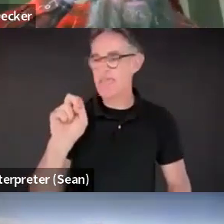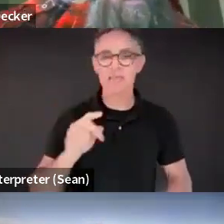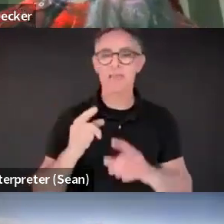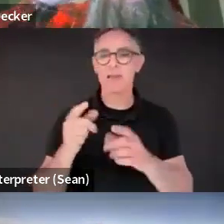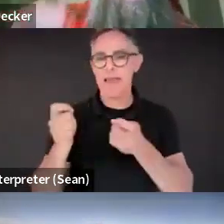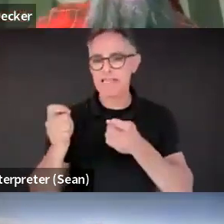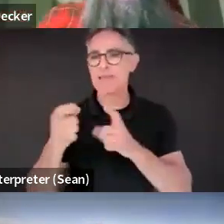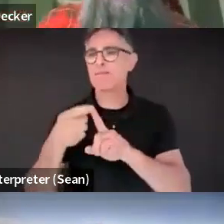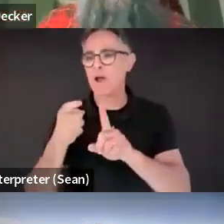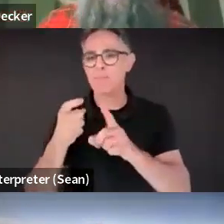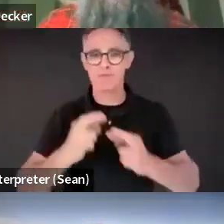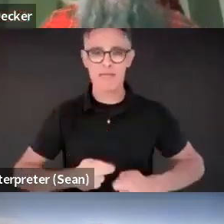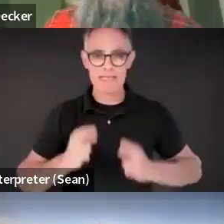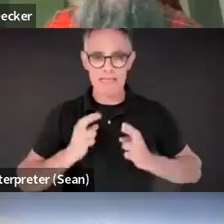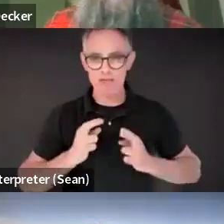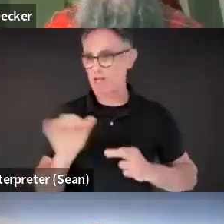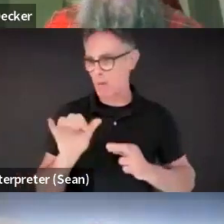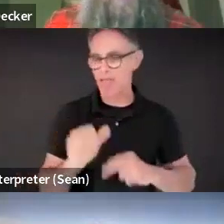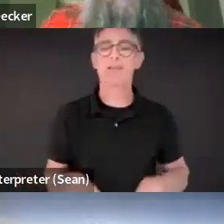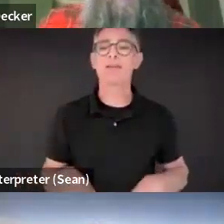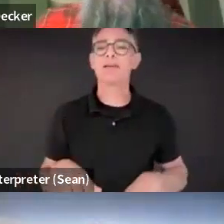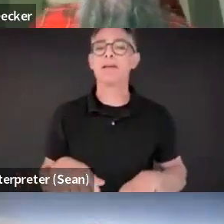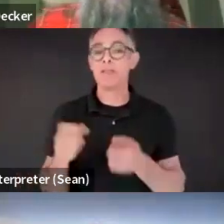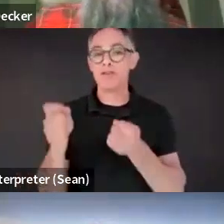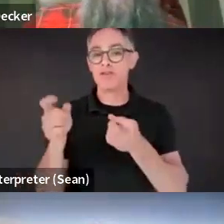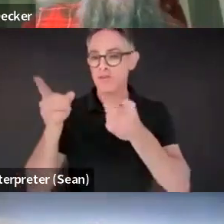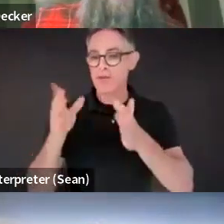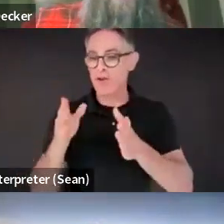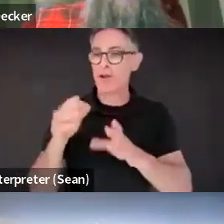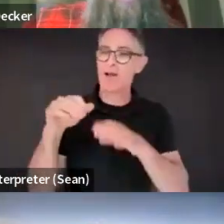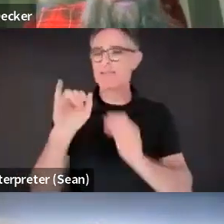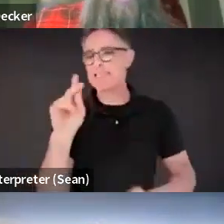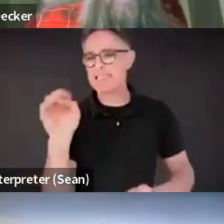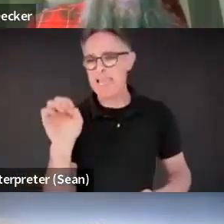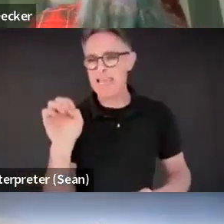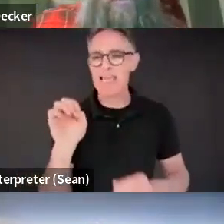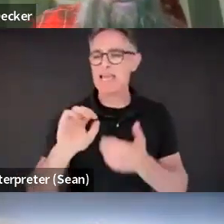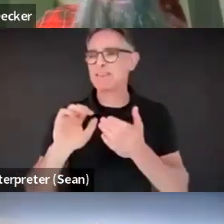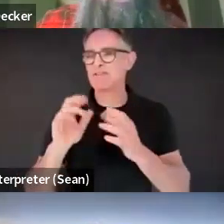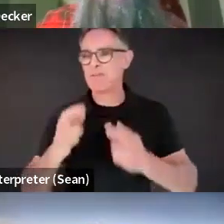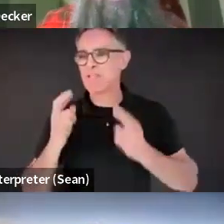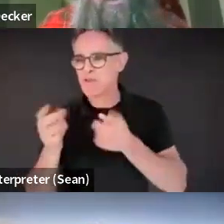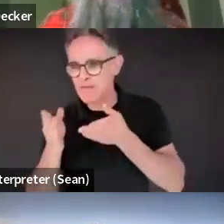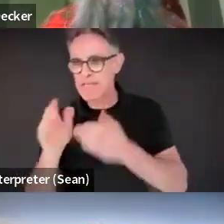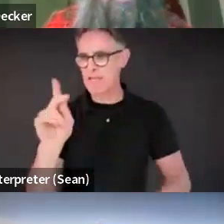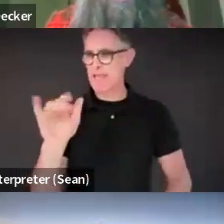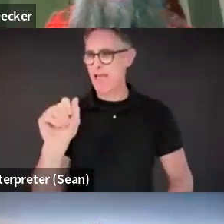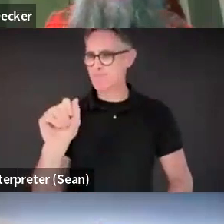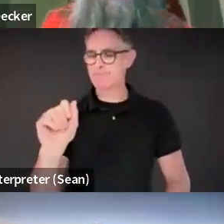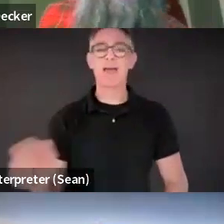from Residential as well. Our Director of Intake and Clinical Services, Camelia, is on. We got our Acute